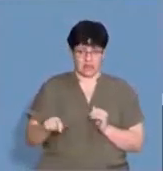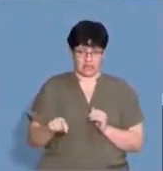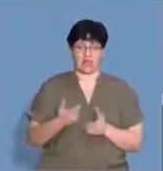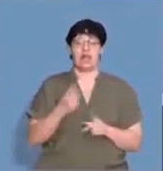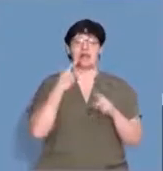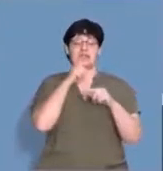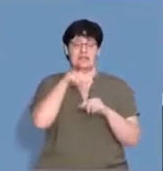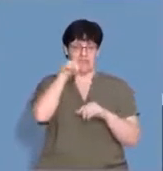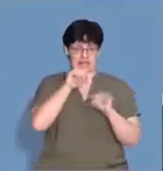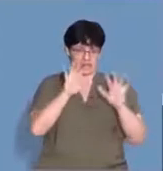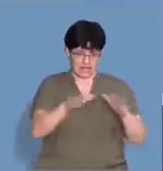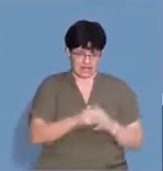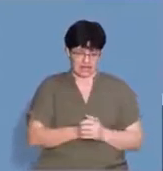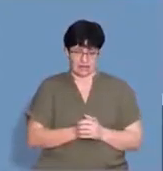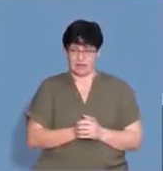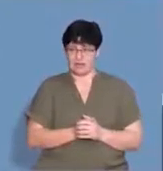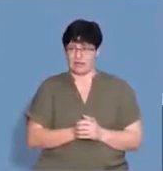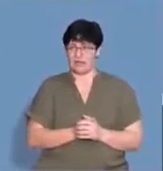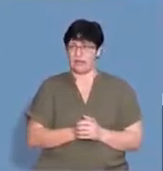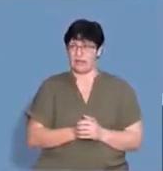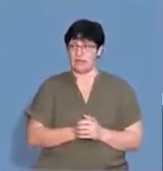divide by 10,